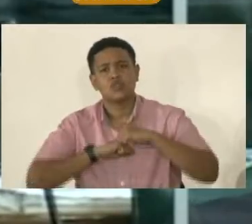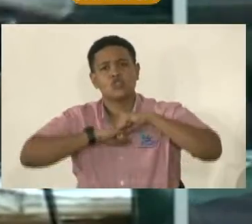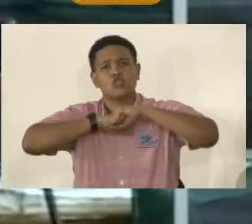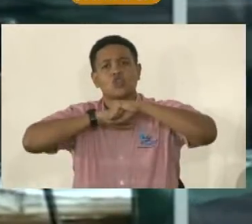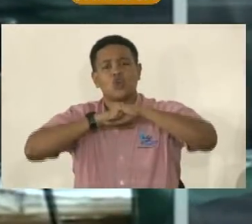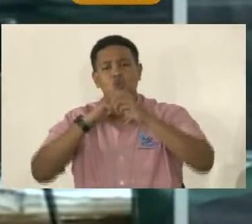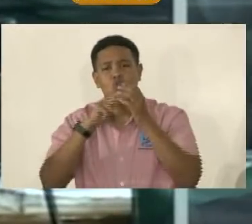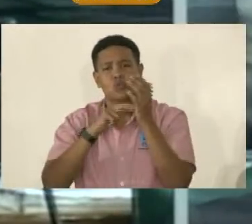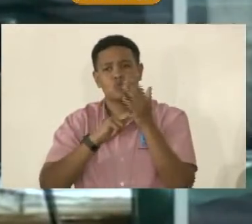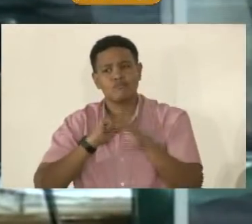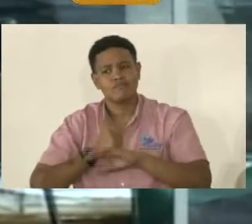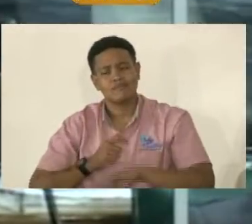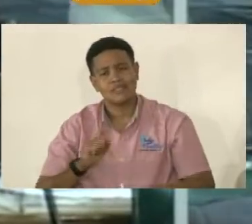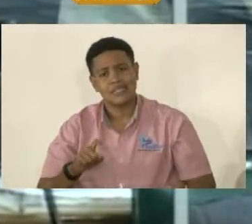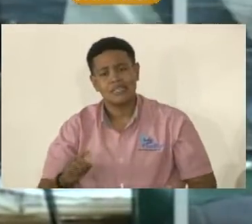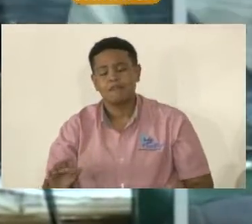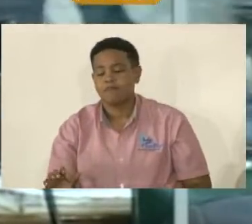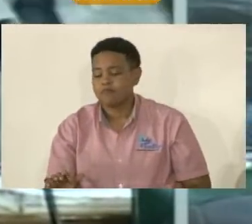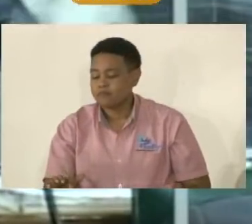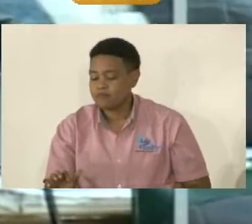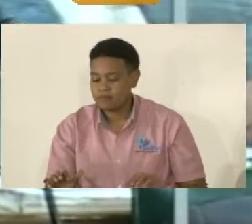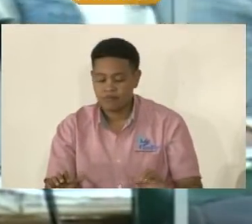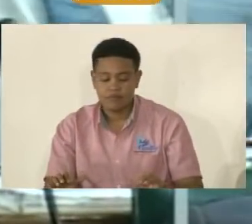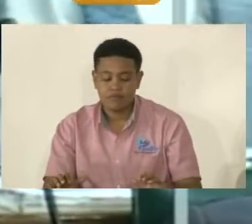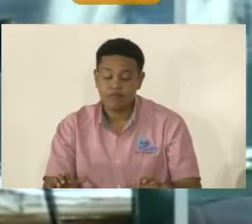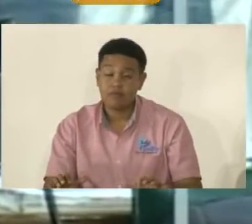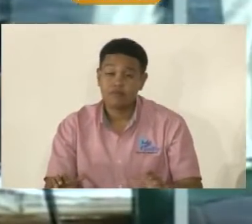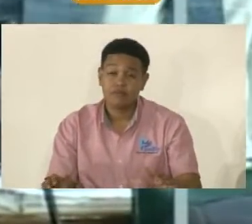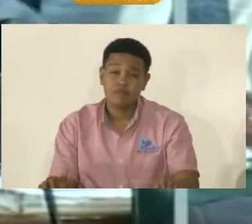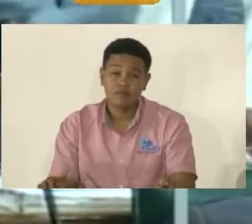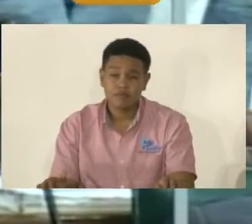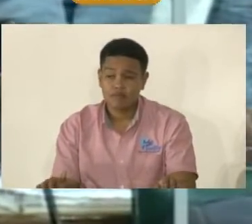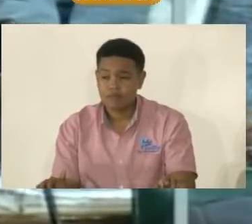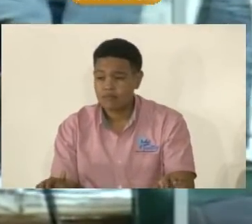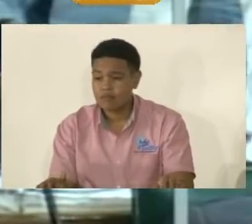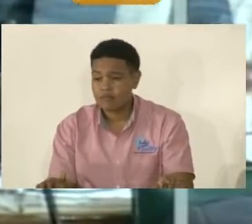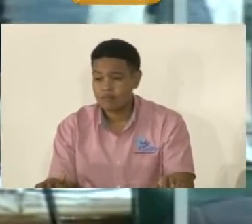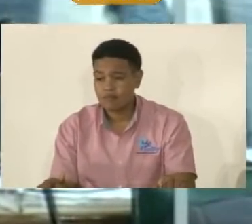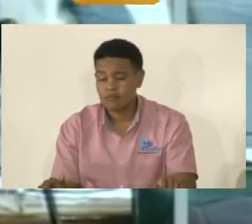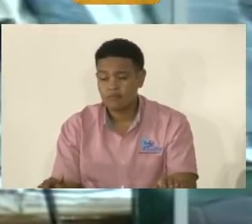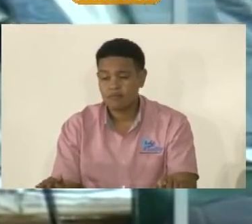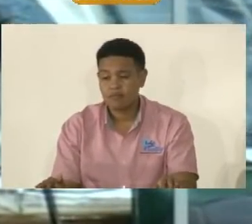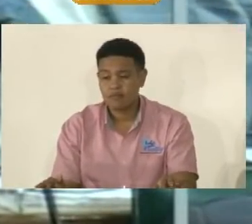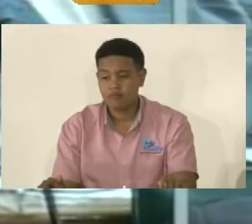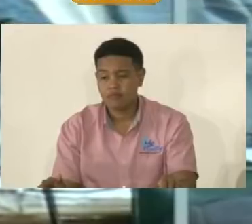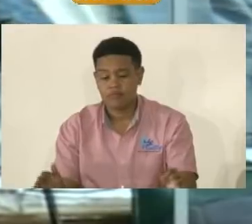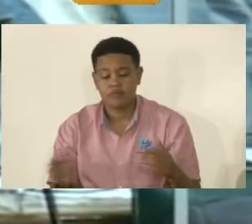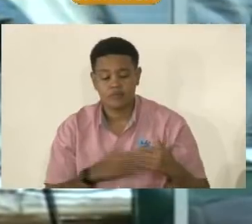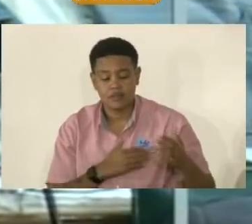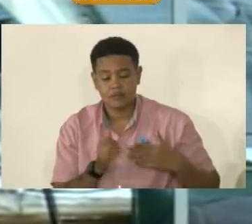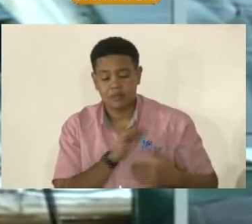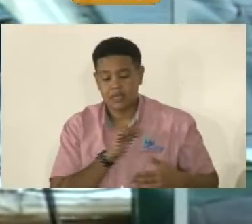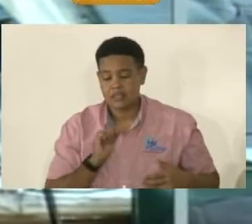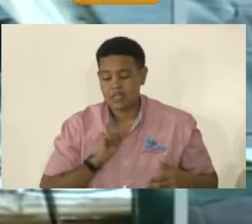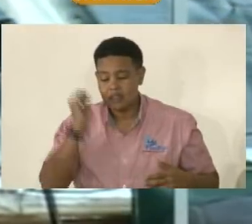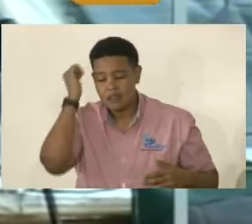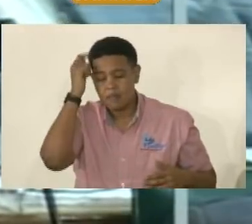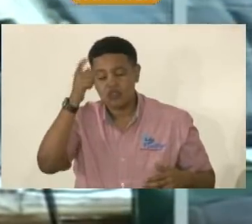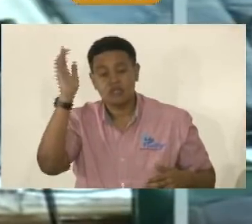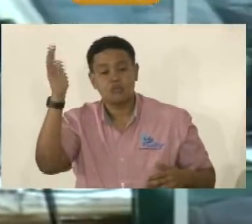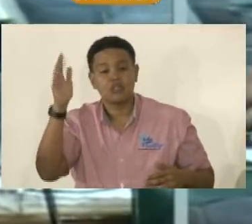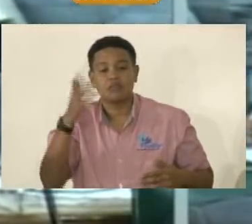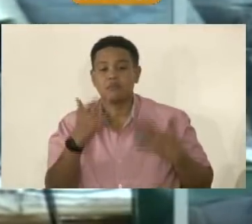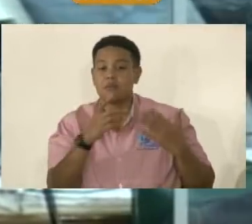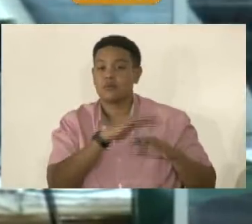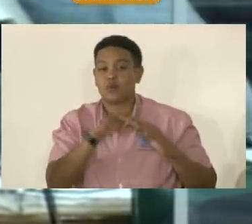measures. Now, despite Senator Bunting's presentation, you may think he doesn't believe that because of how he framed his